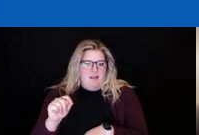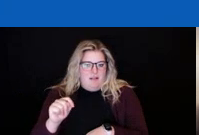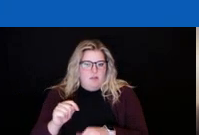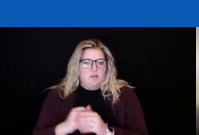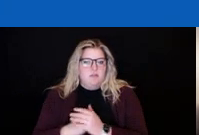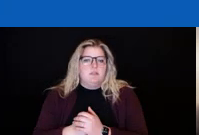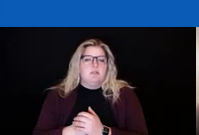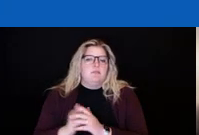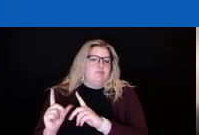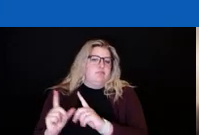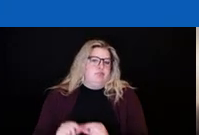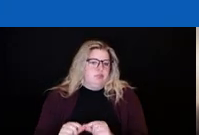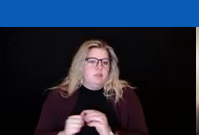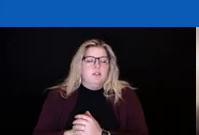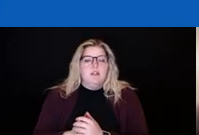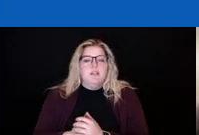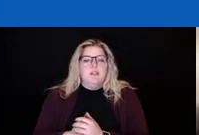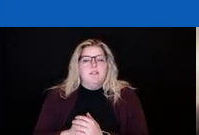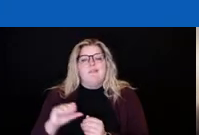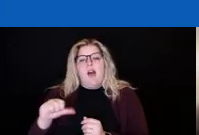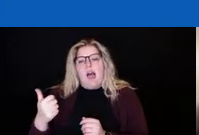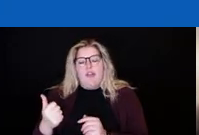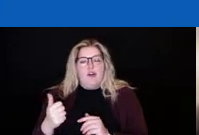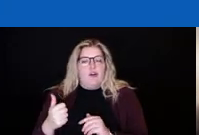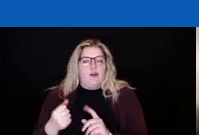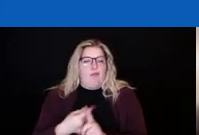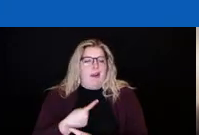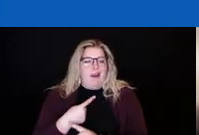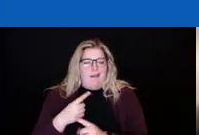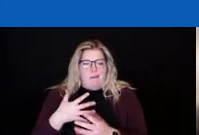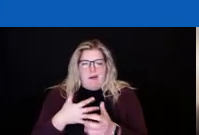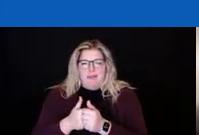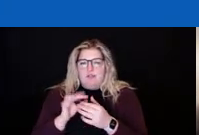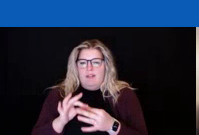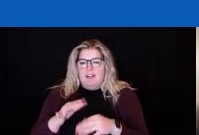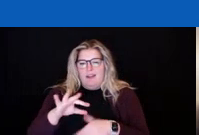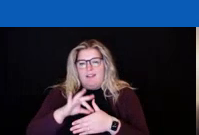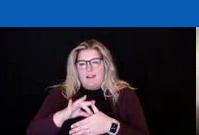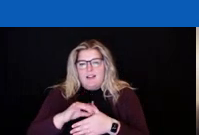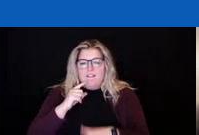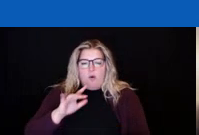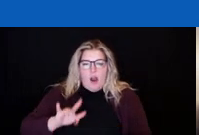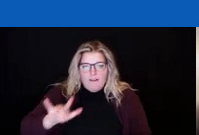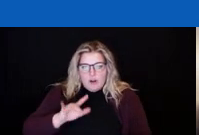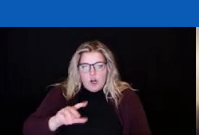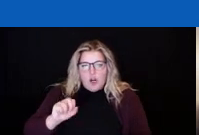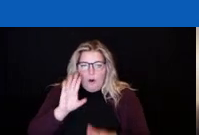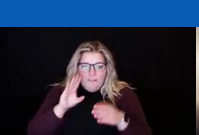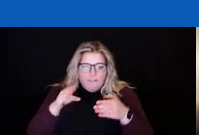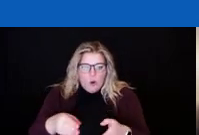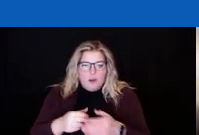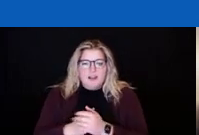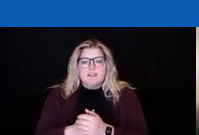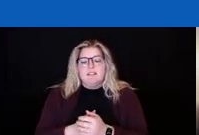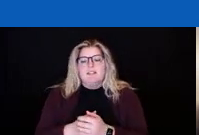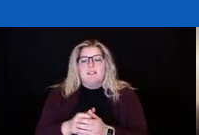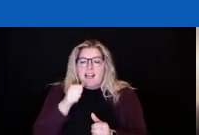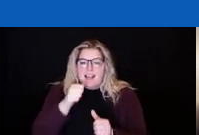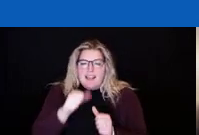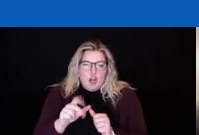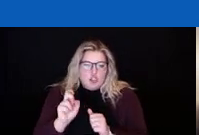then other miscellaneous updates were related to content on hover or focus, character key